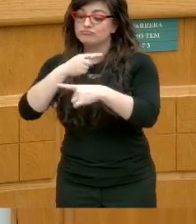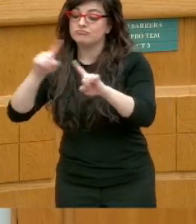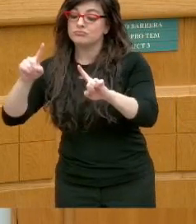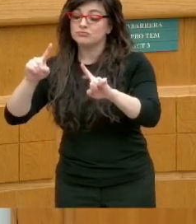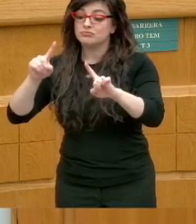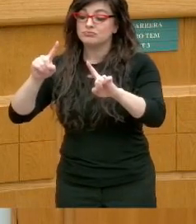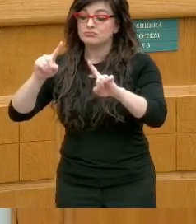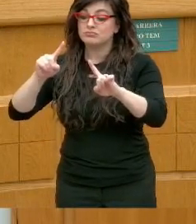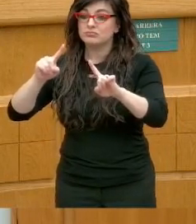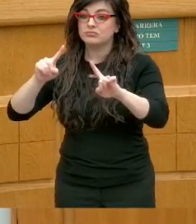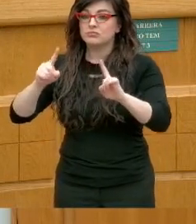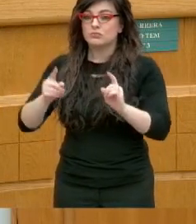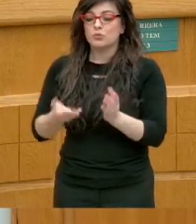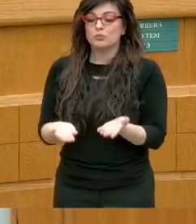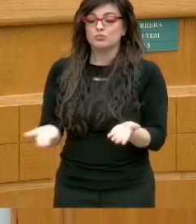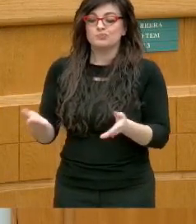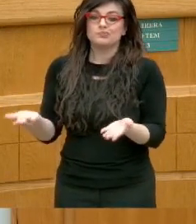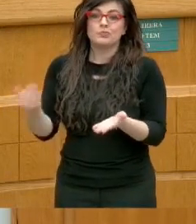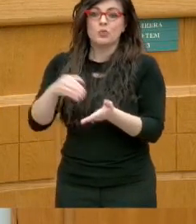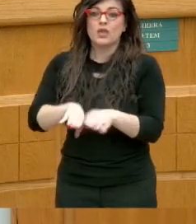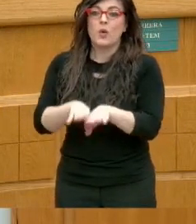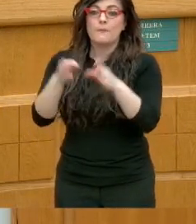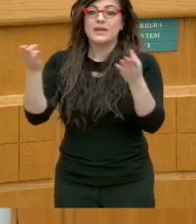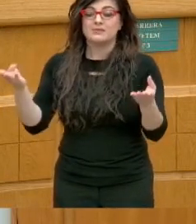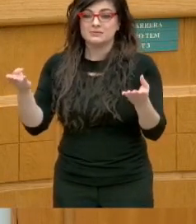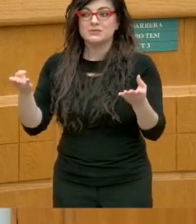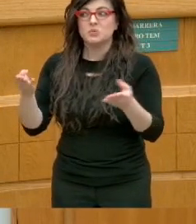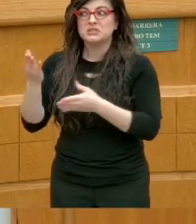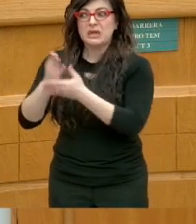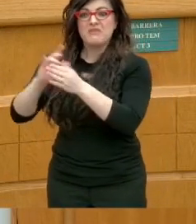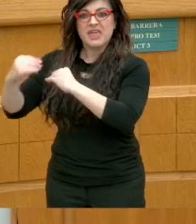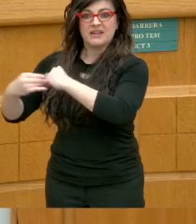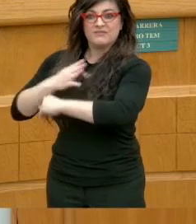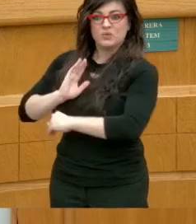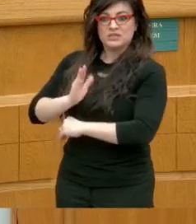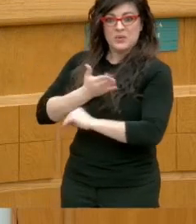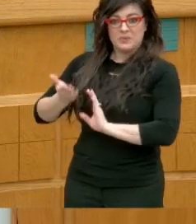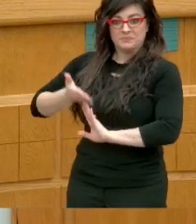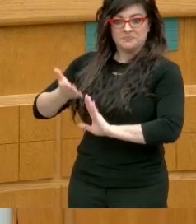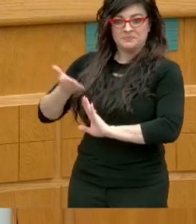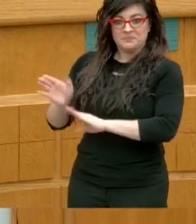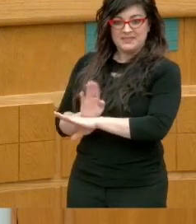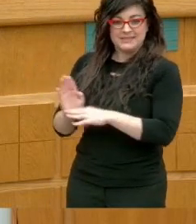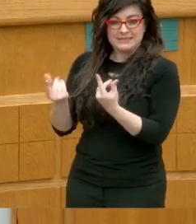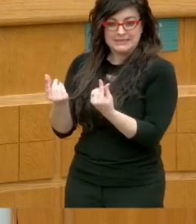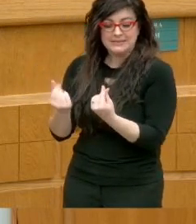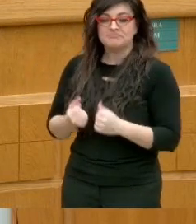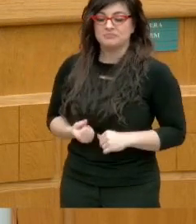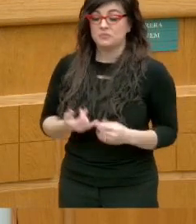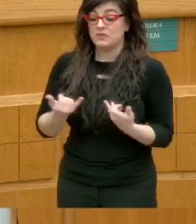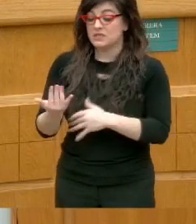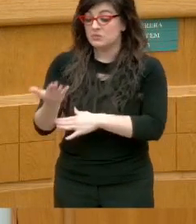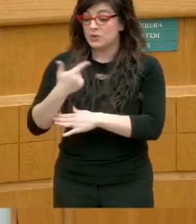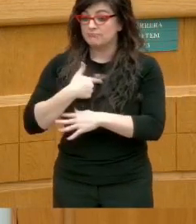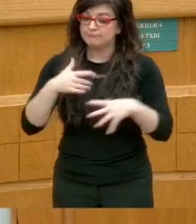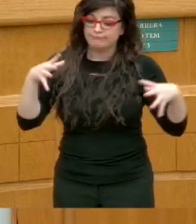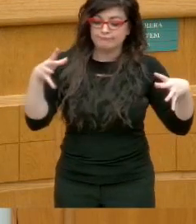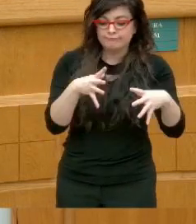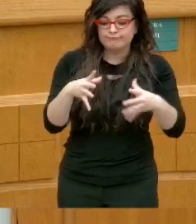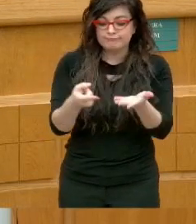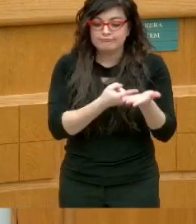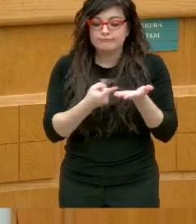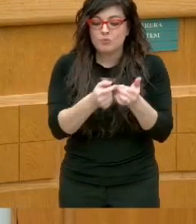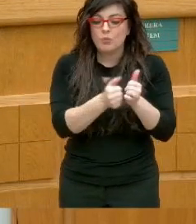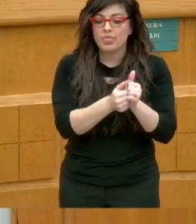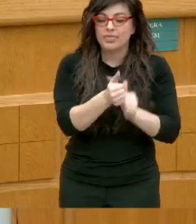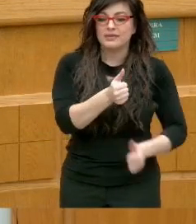yesterday, some of those impact how we conduct business. And so this morning, I met with my executive leadership team, and we